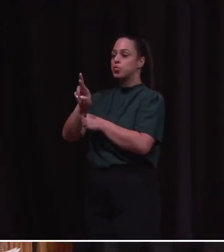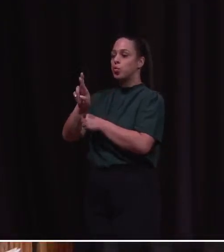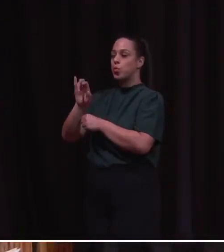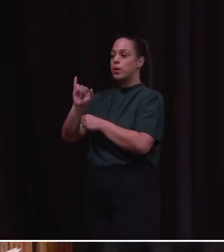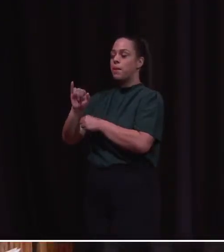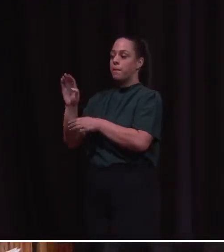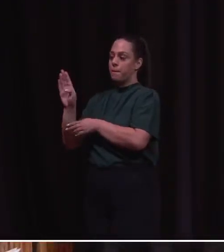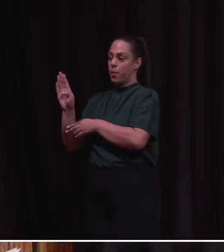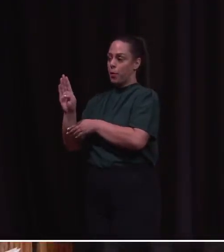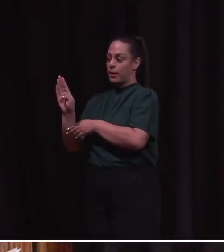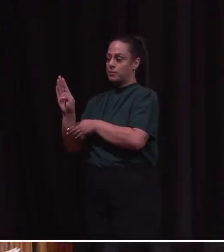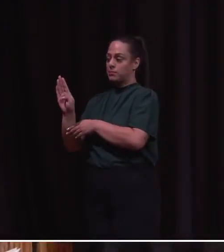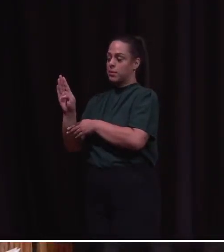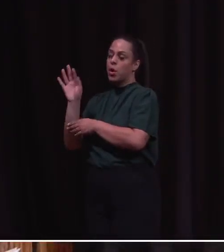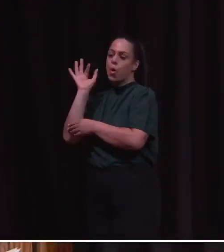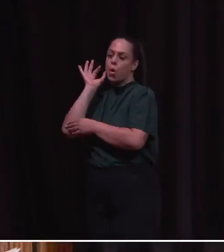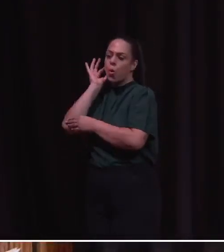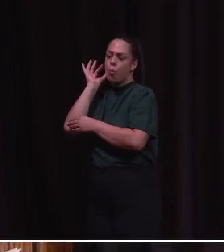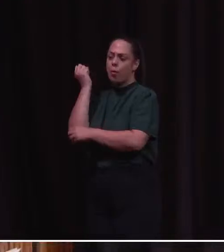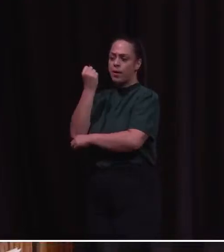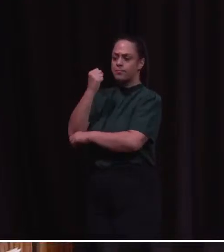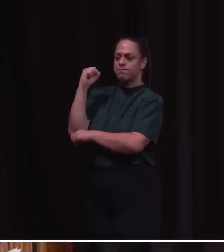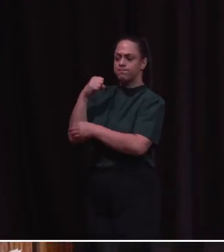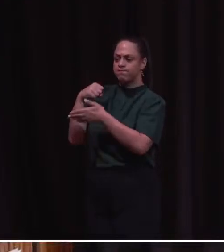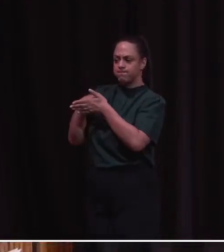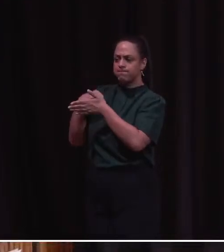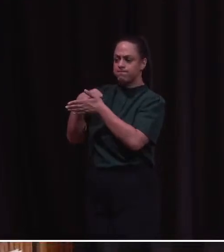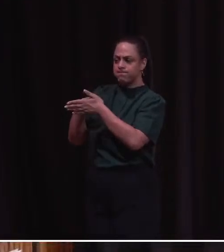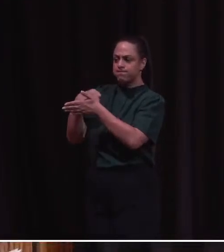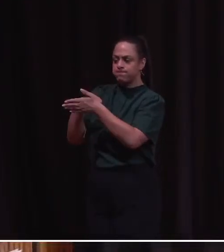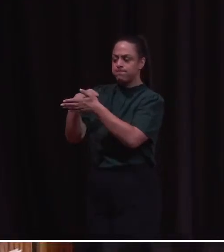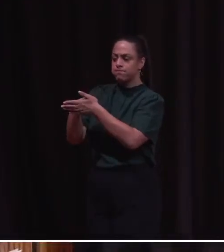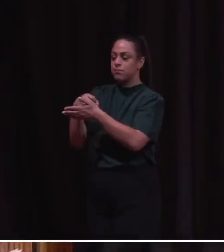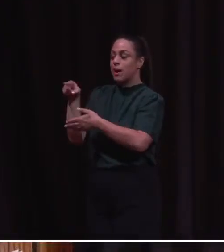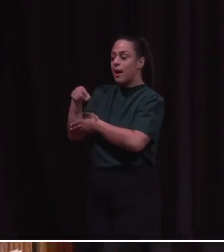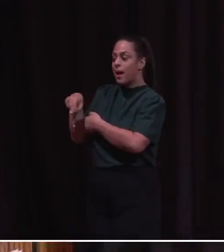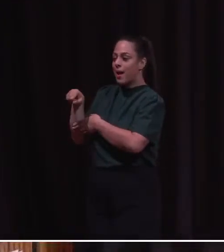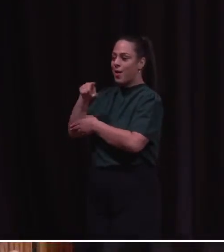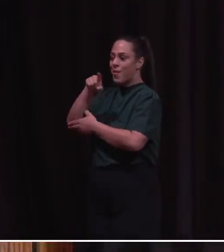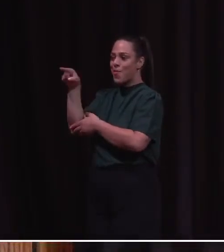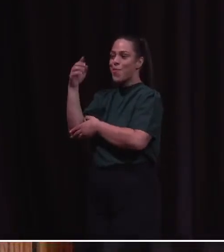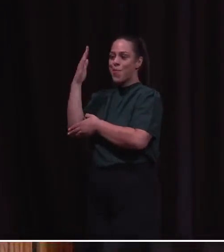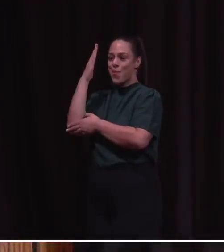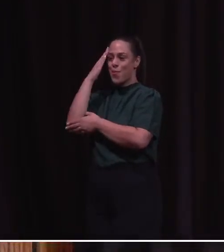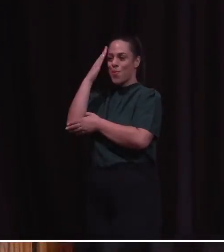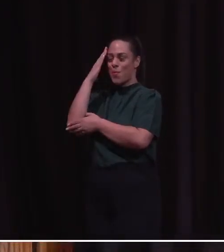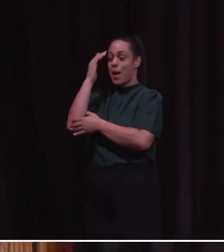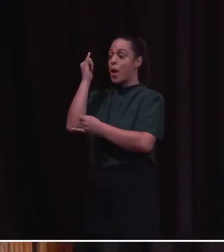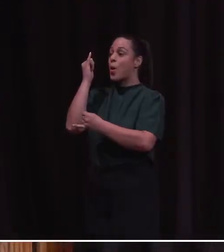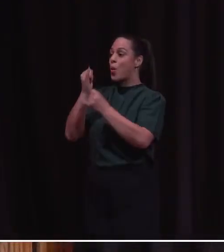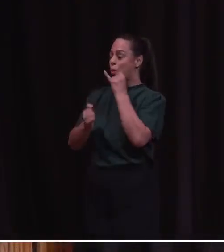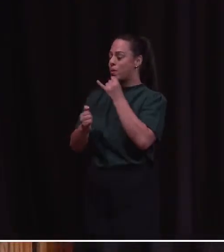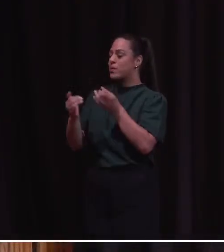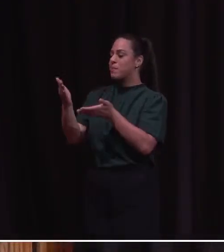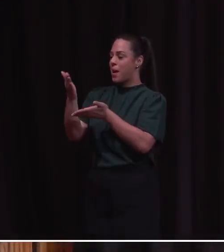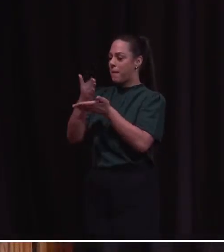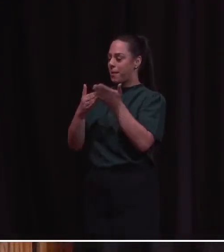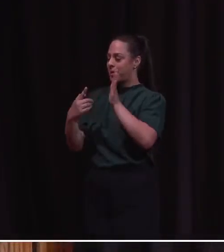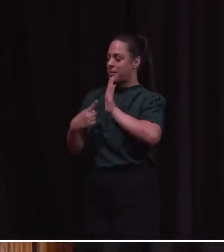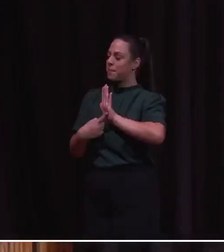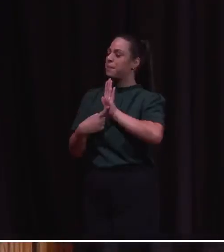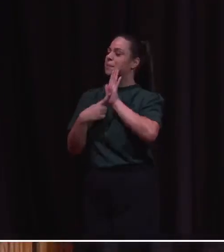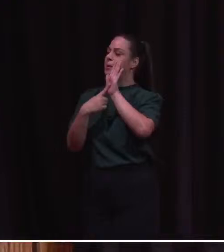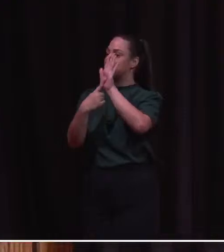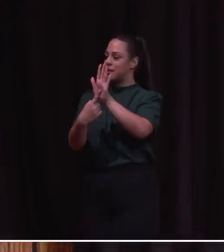of you know about. And by the last part of the lecture, one of the questions that